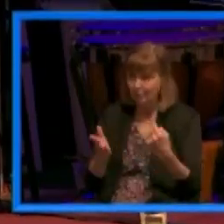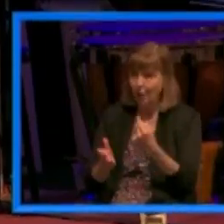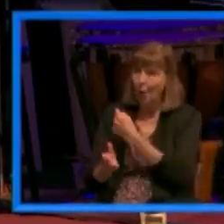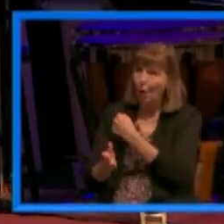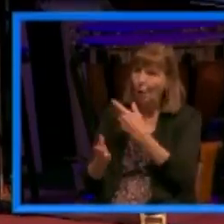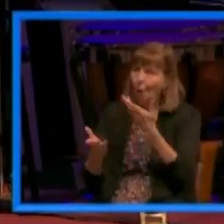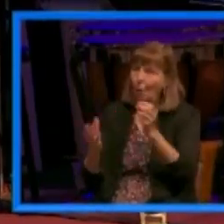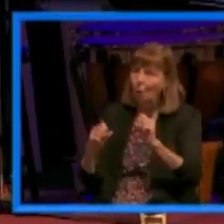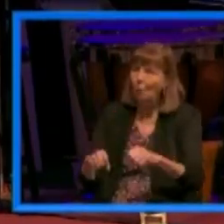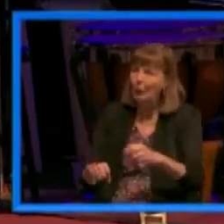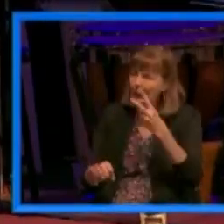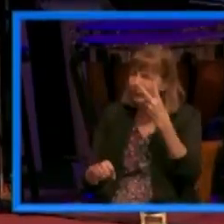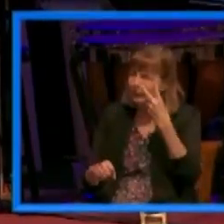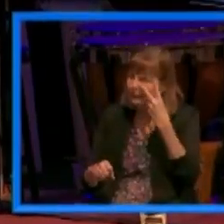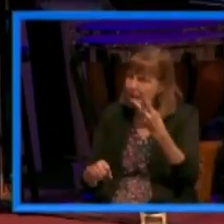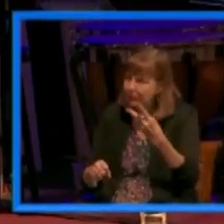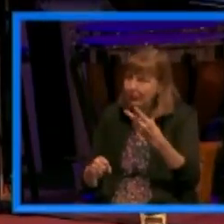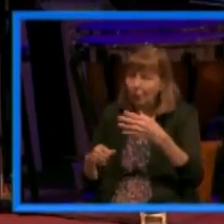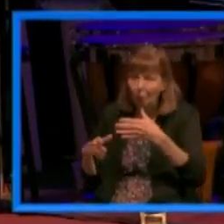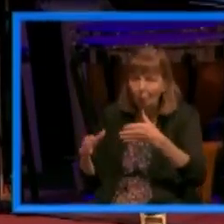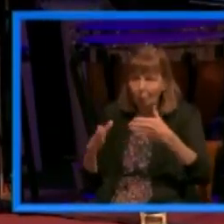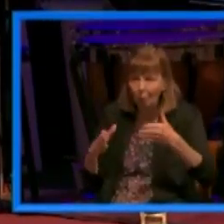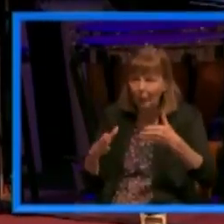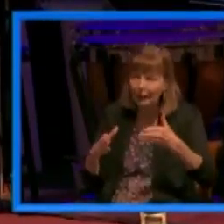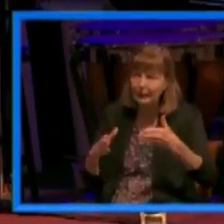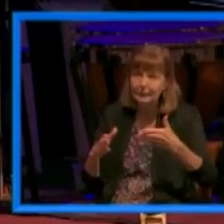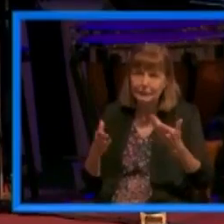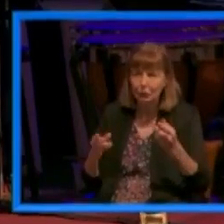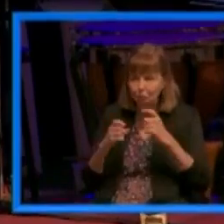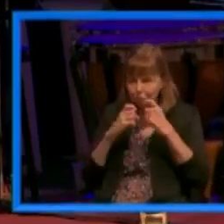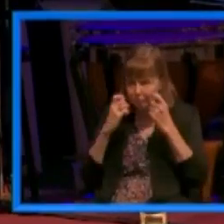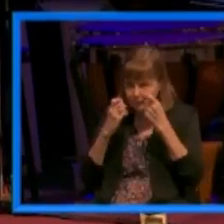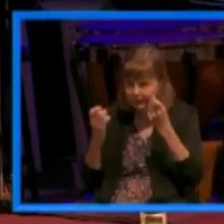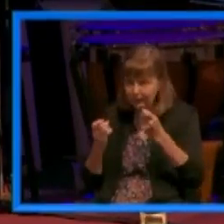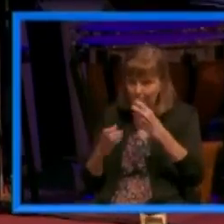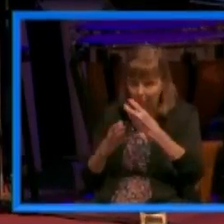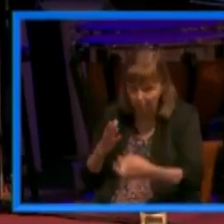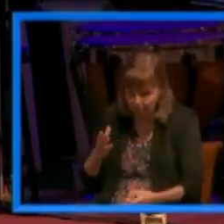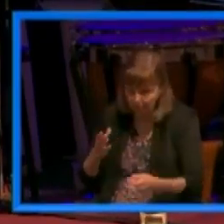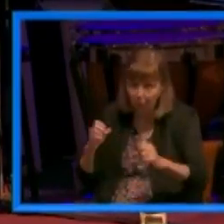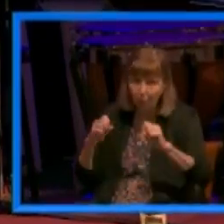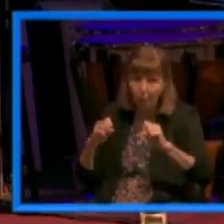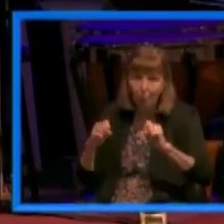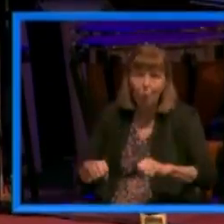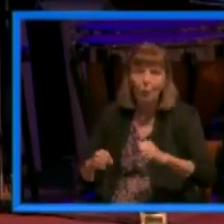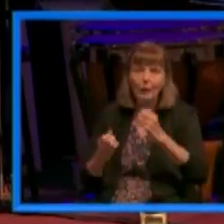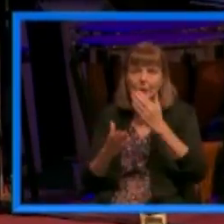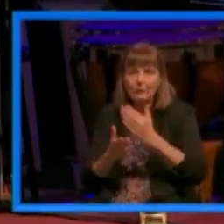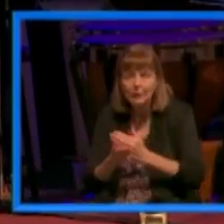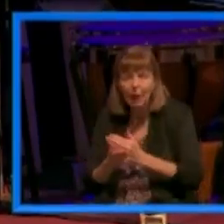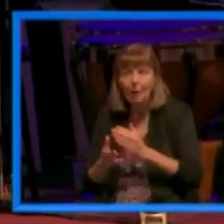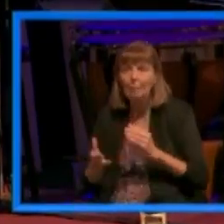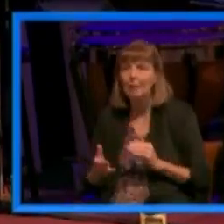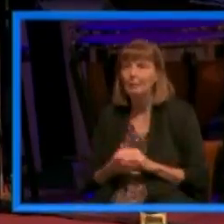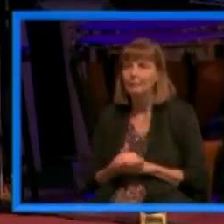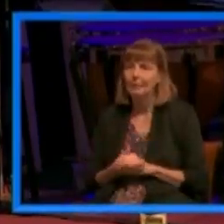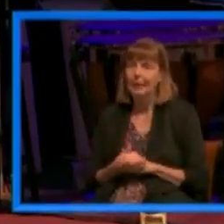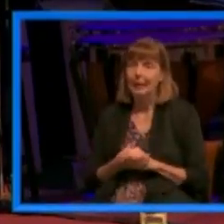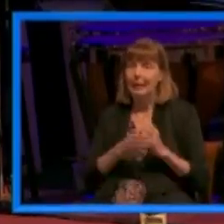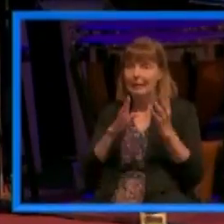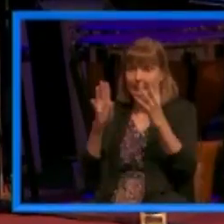into sin. We can stop falling into the schemes of sin and the plans that we have and the cycle of